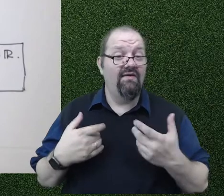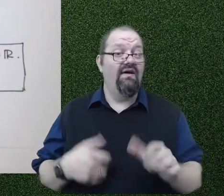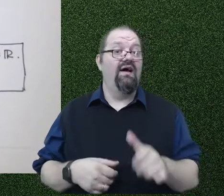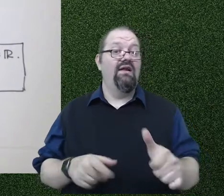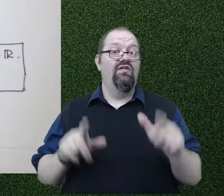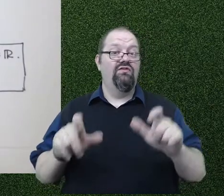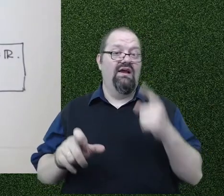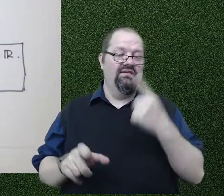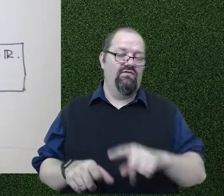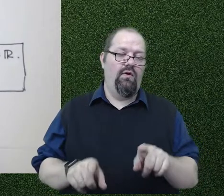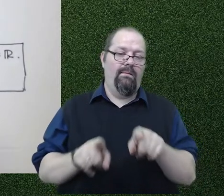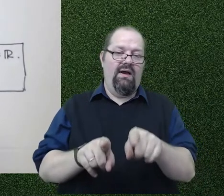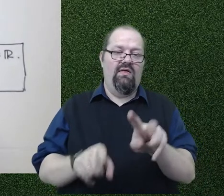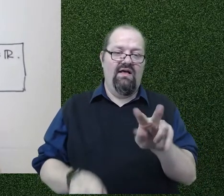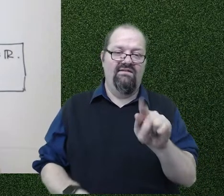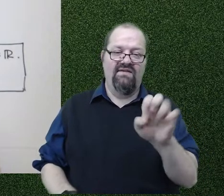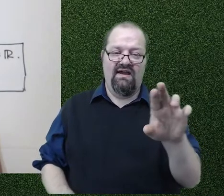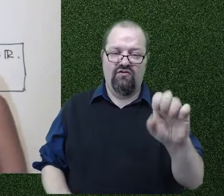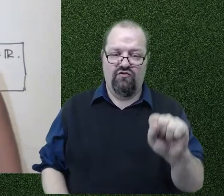vectors.